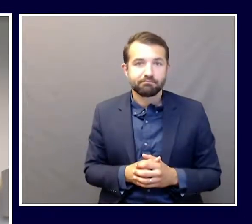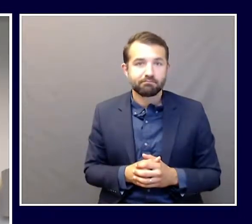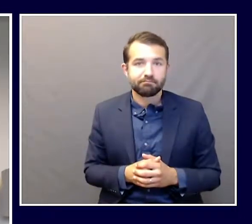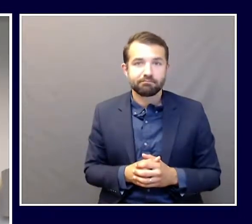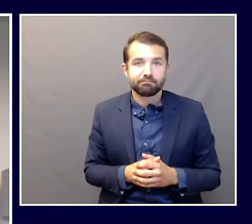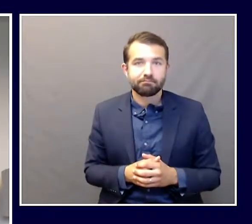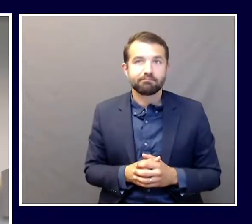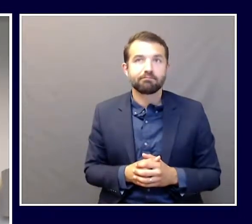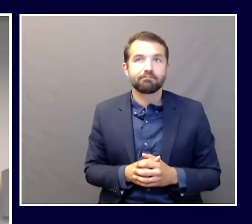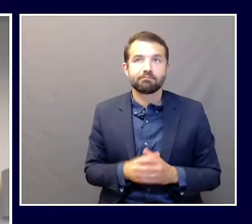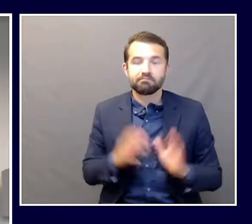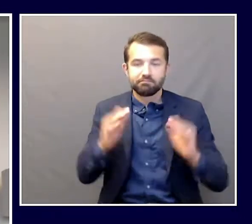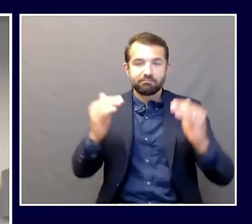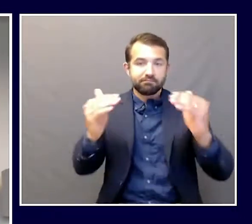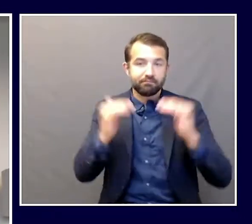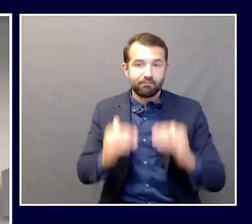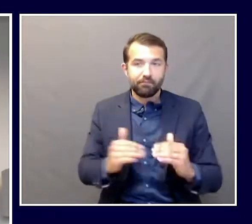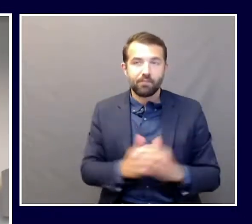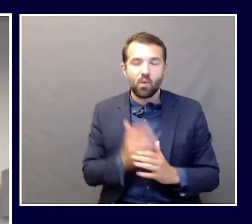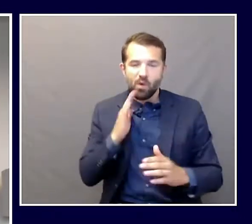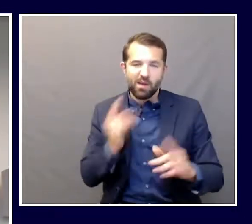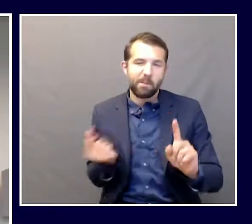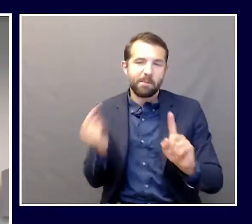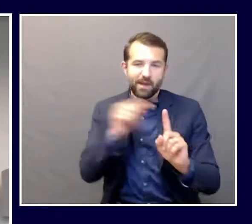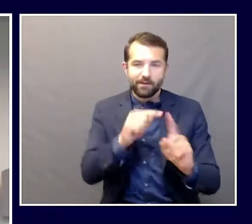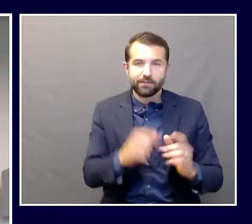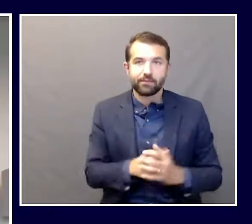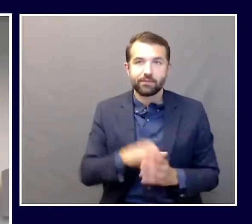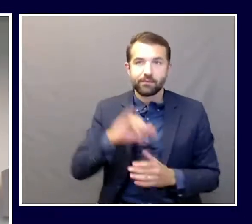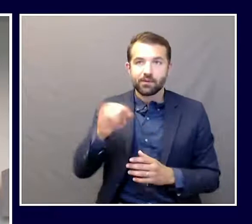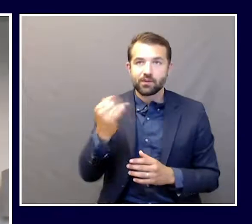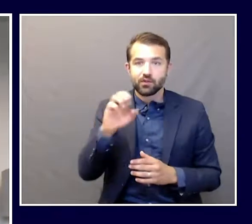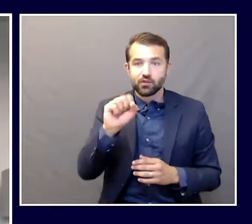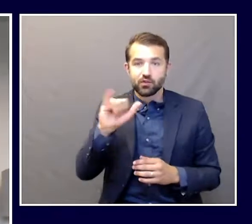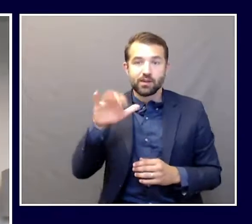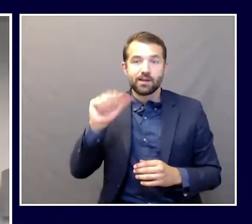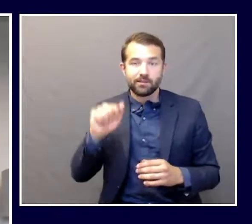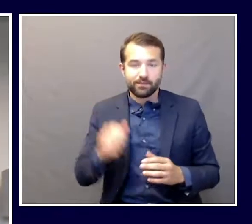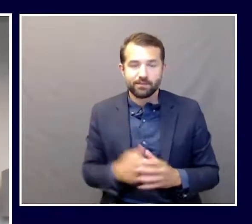All right, we'll come back to Brian. Jessica, over to you.